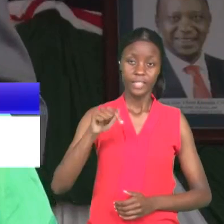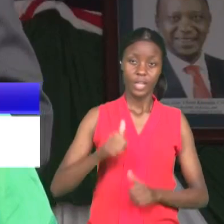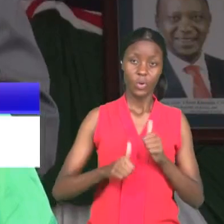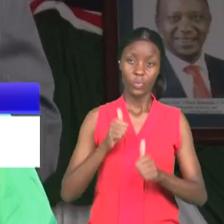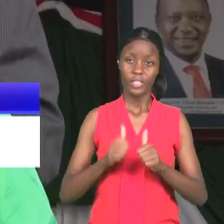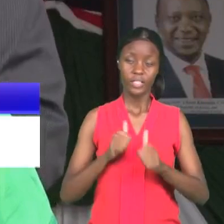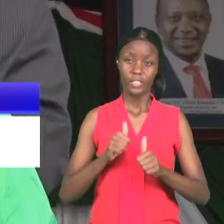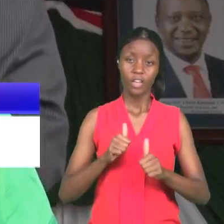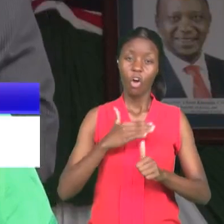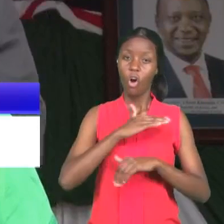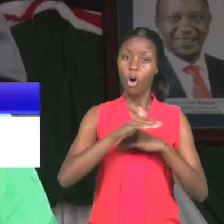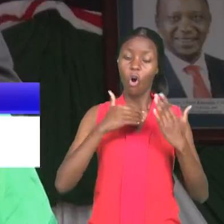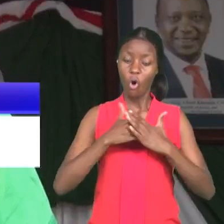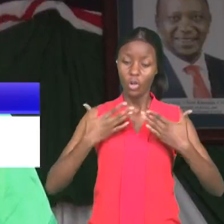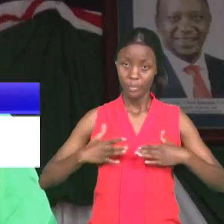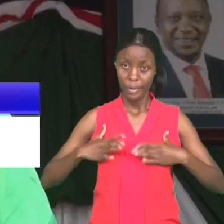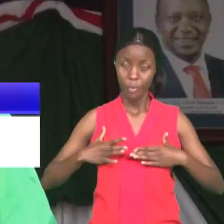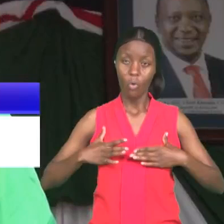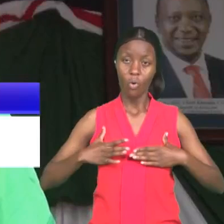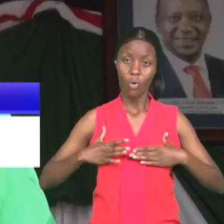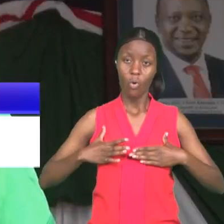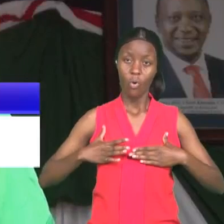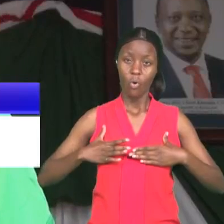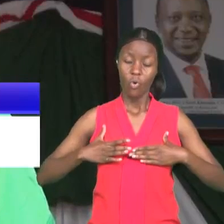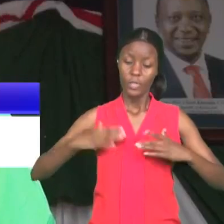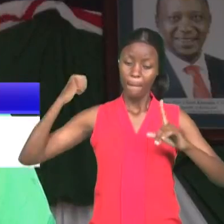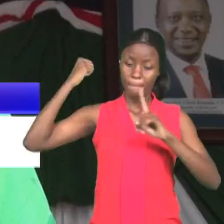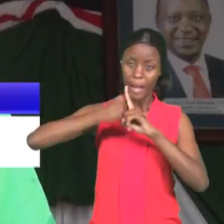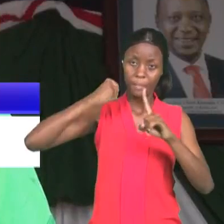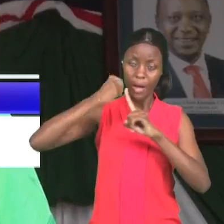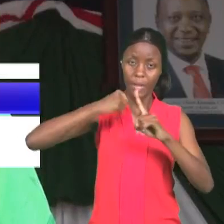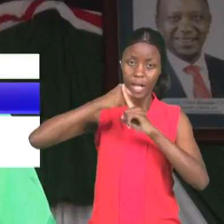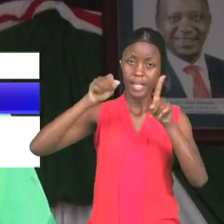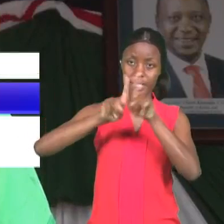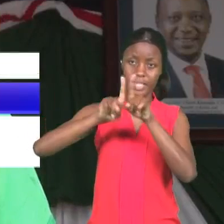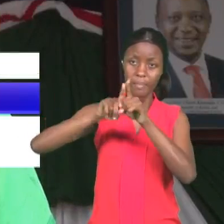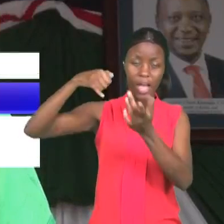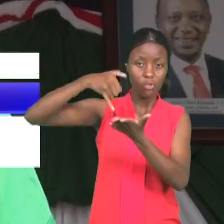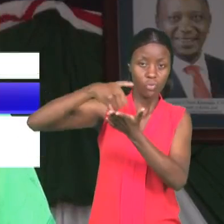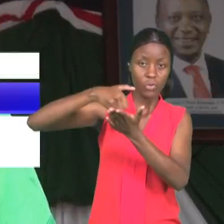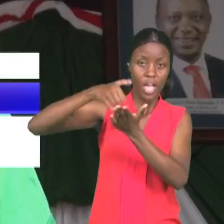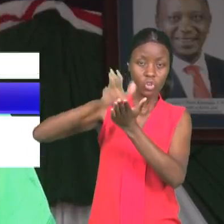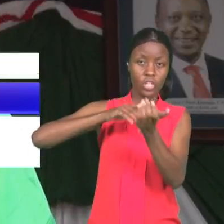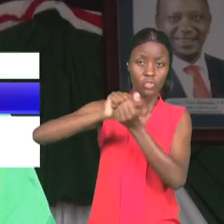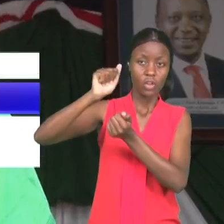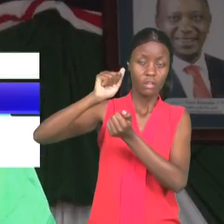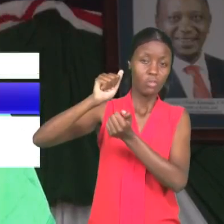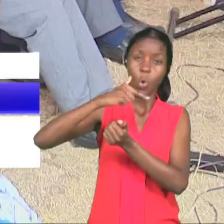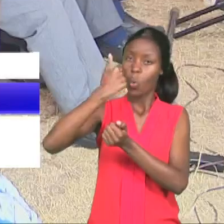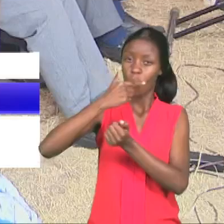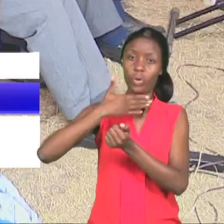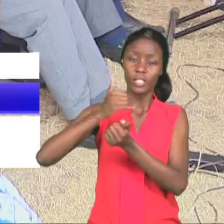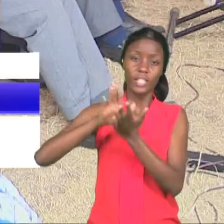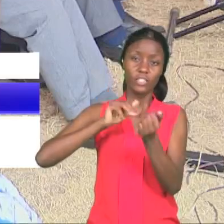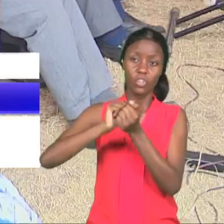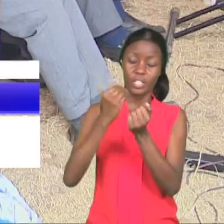all stakeholders to be vigilant and to stop engaging in destroying our children.